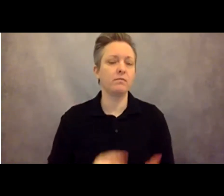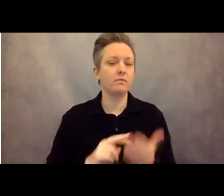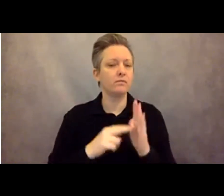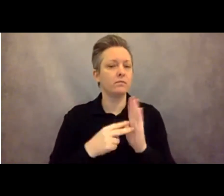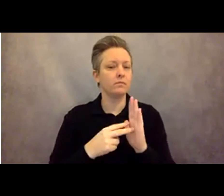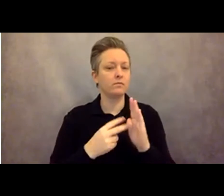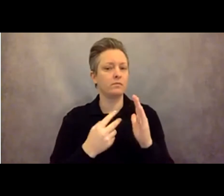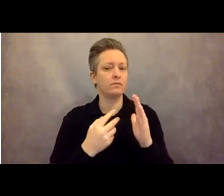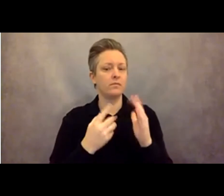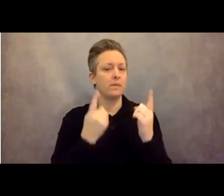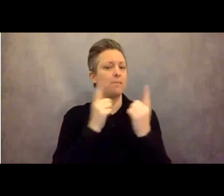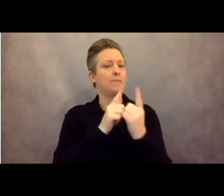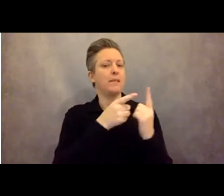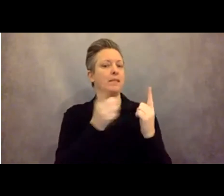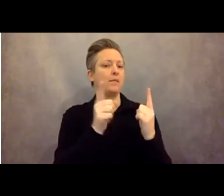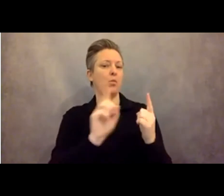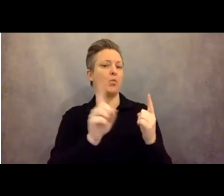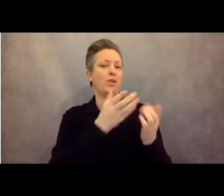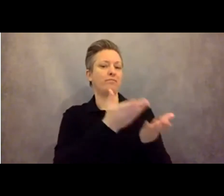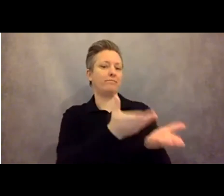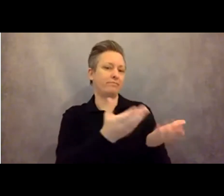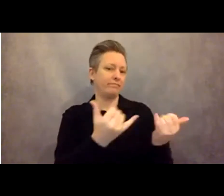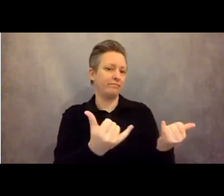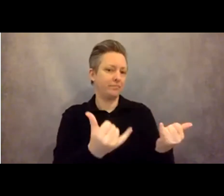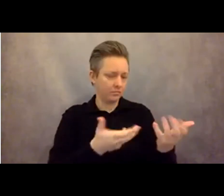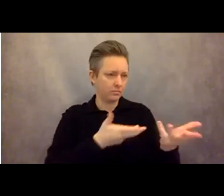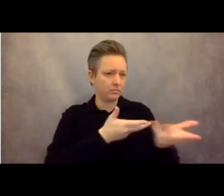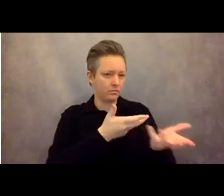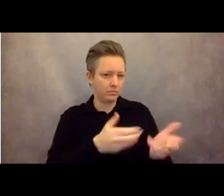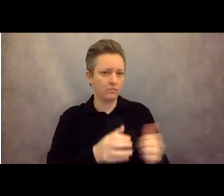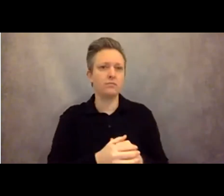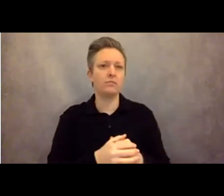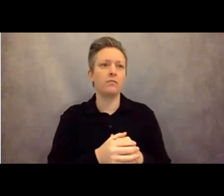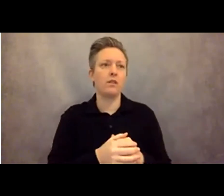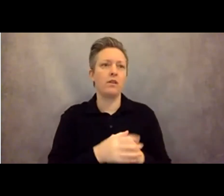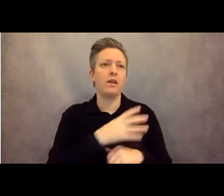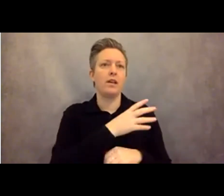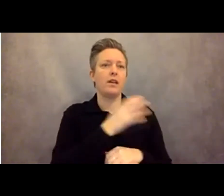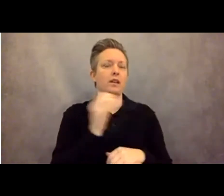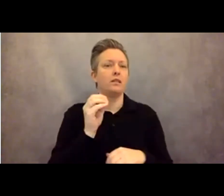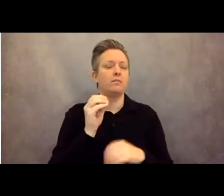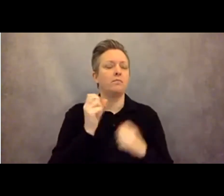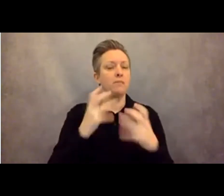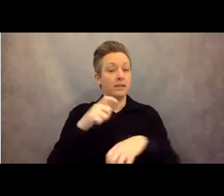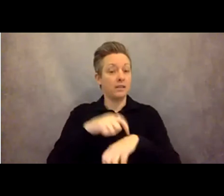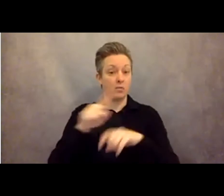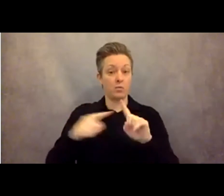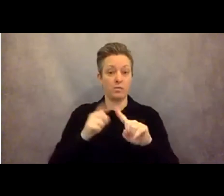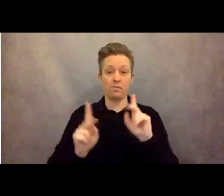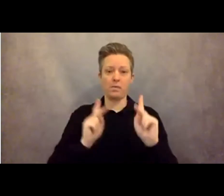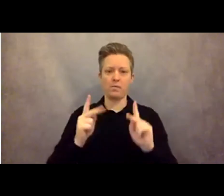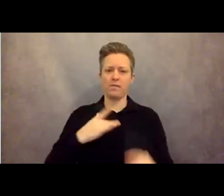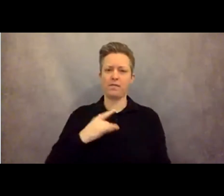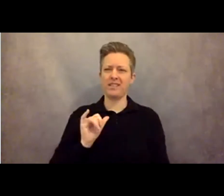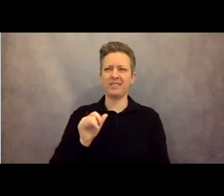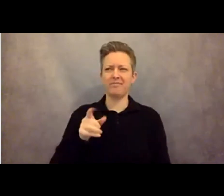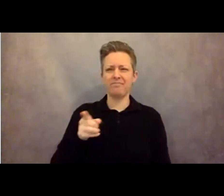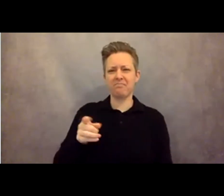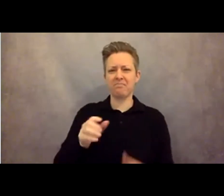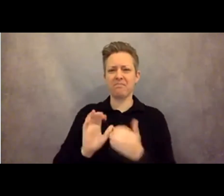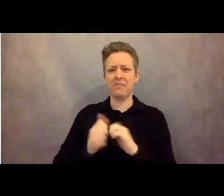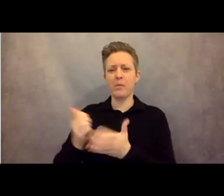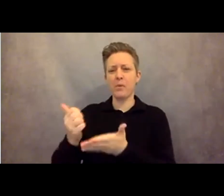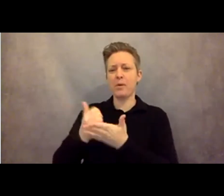and recognizing that sometimes unless folks think there is something in it for them or it helps the bottom line, they might not